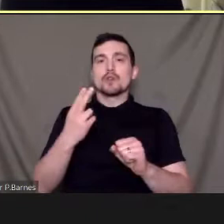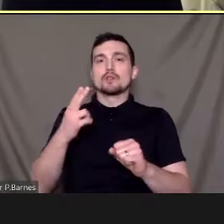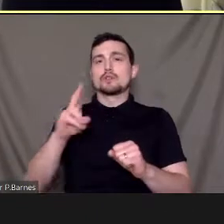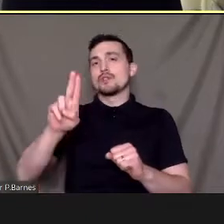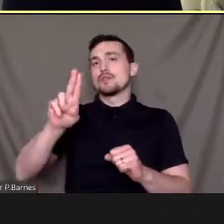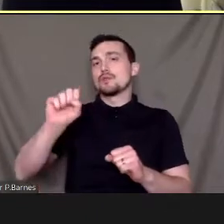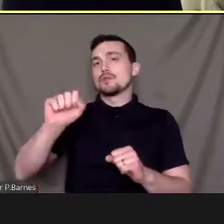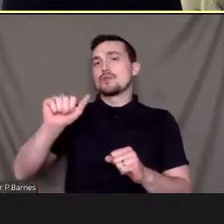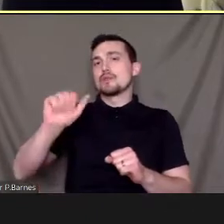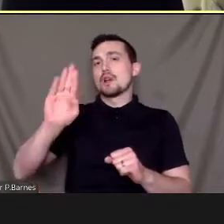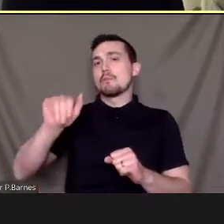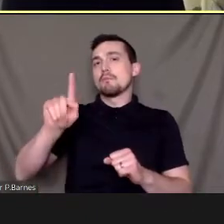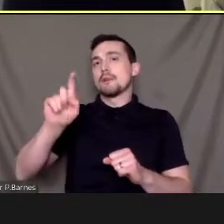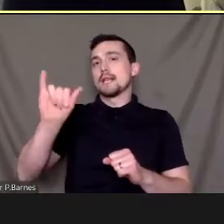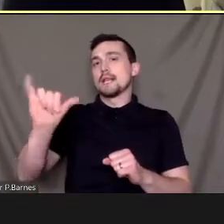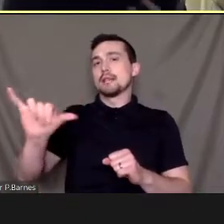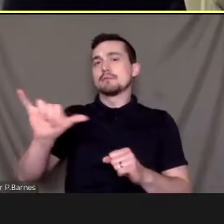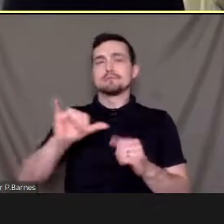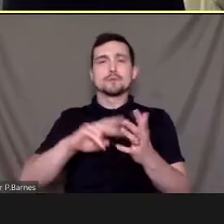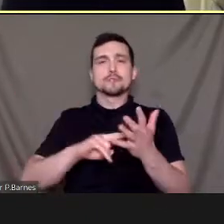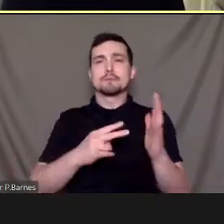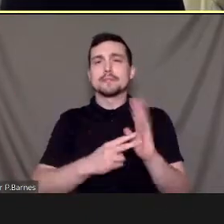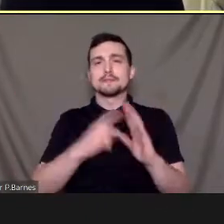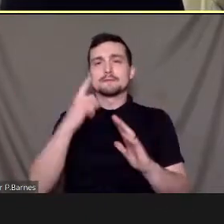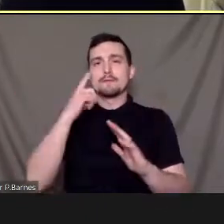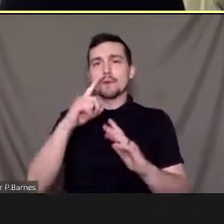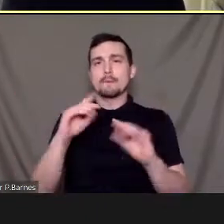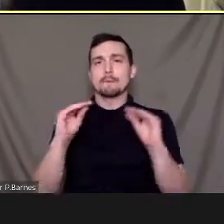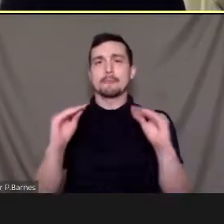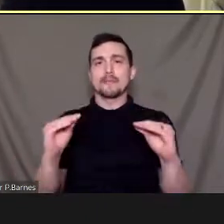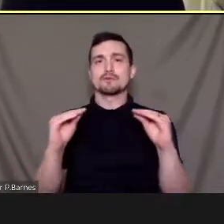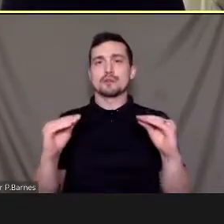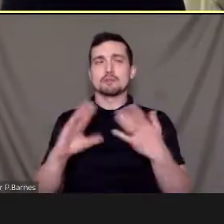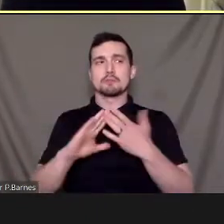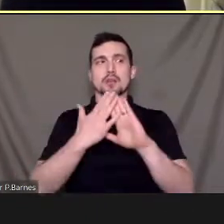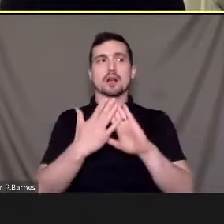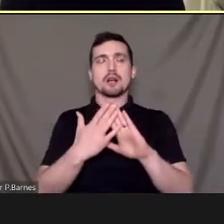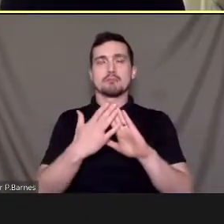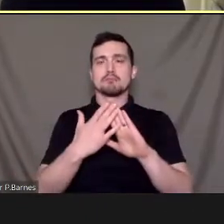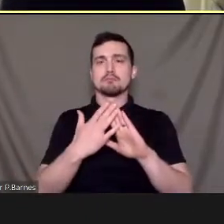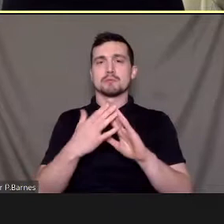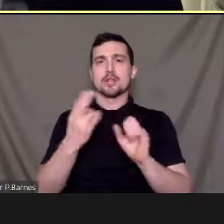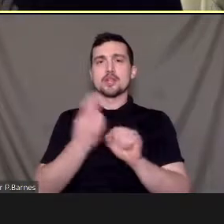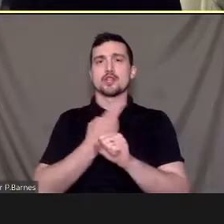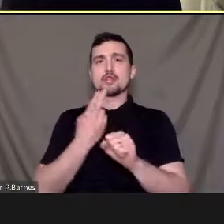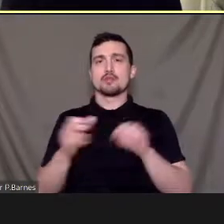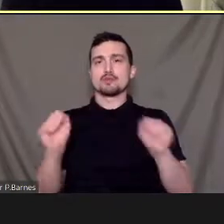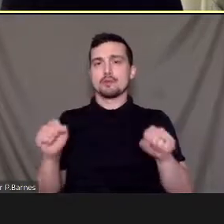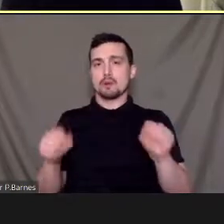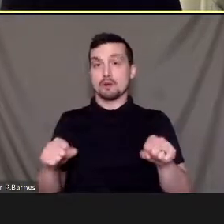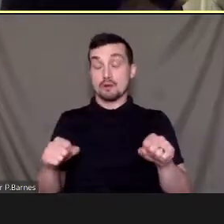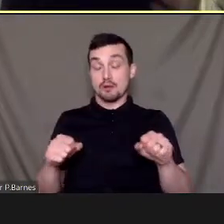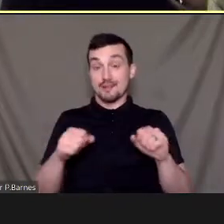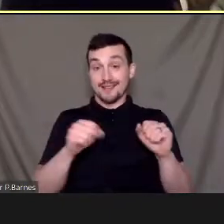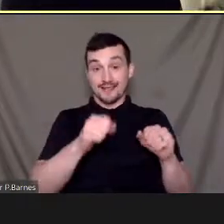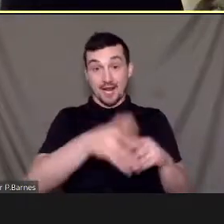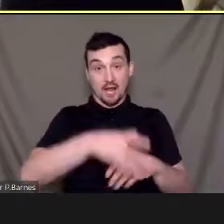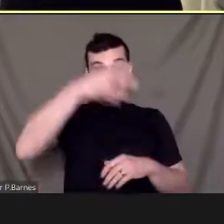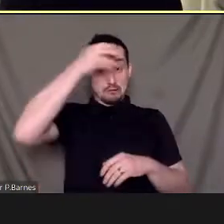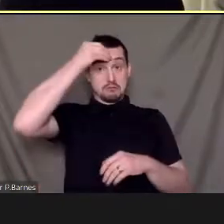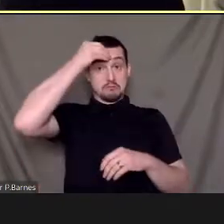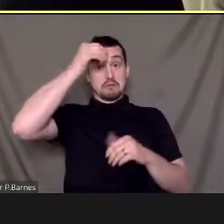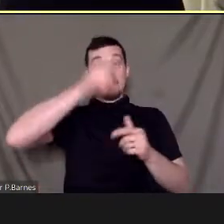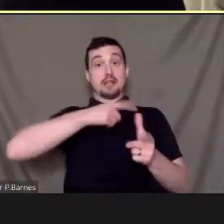What does it mean for instruction to be usable? Can I apply it? How would I need to have